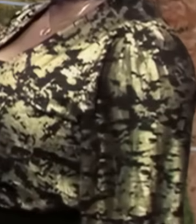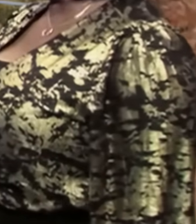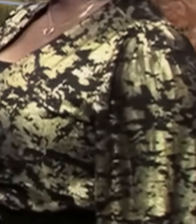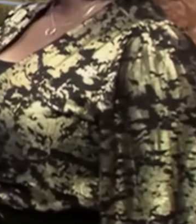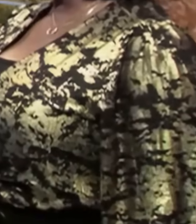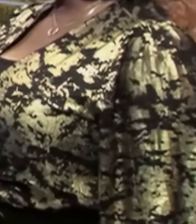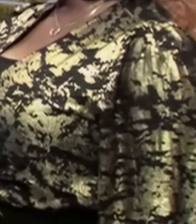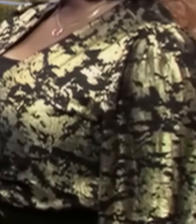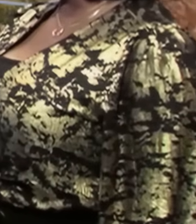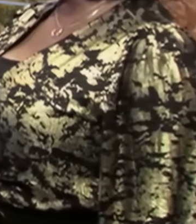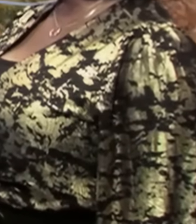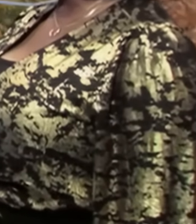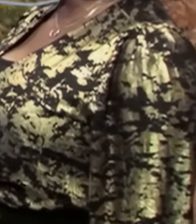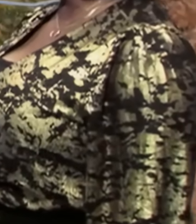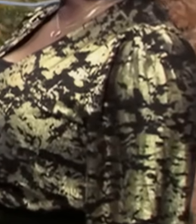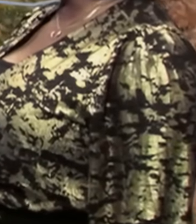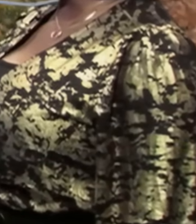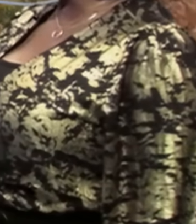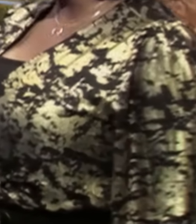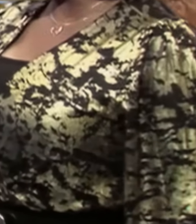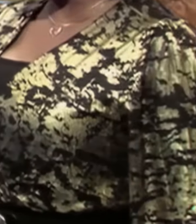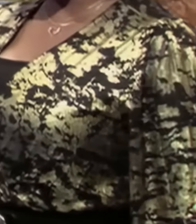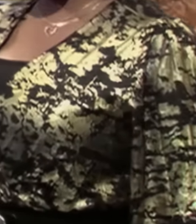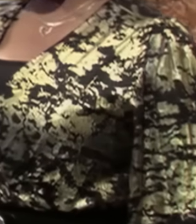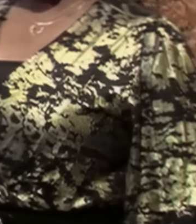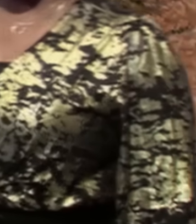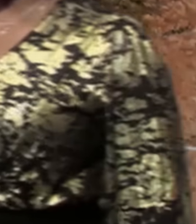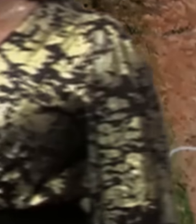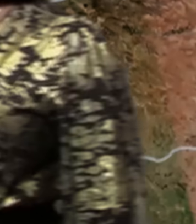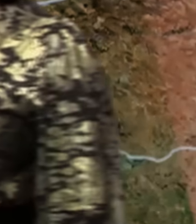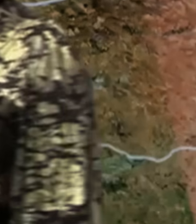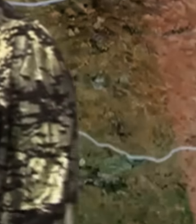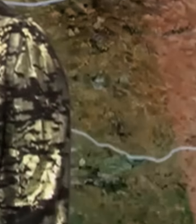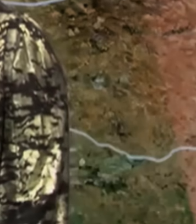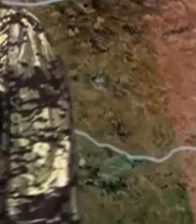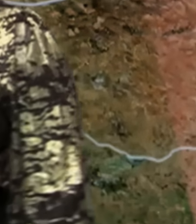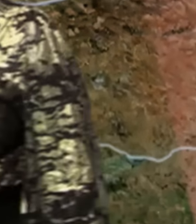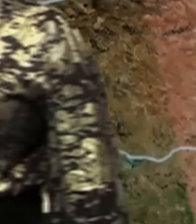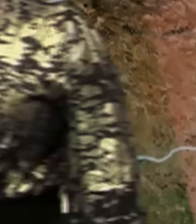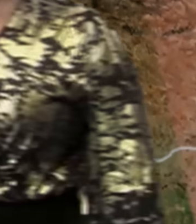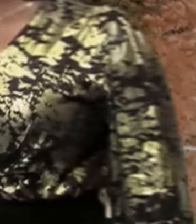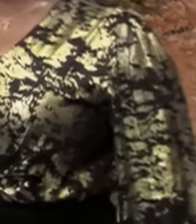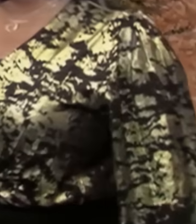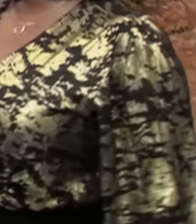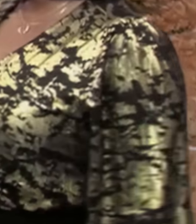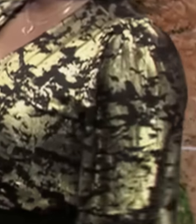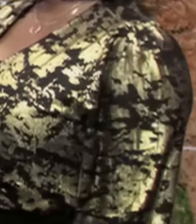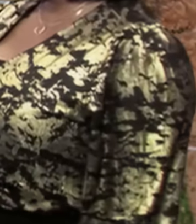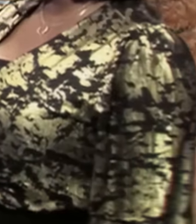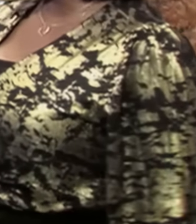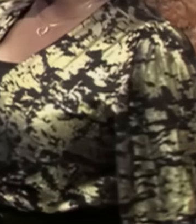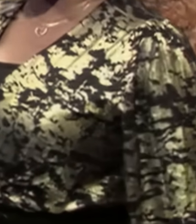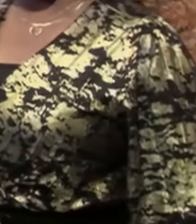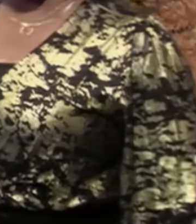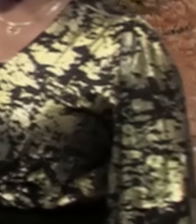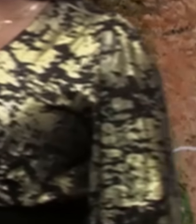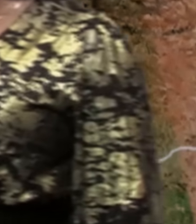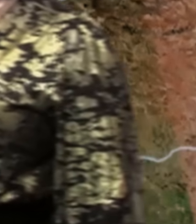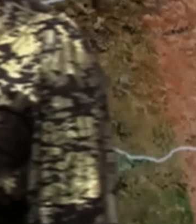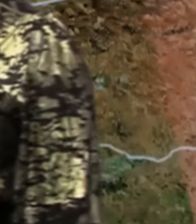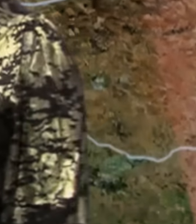rena ya Gauteng lebelela gona Pretoria Bronkhortspruit go tla be go ntše go ena le maru upe go sene kgonagalo tša dipula lebelela go gona go Johannesburg